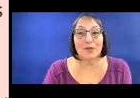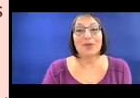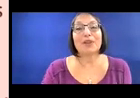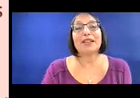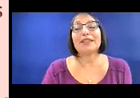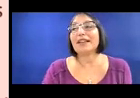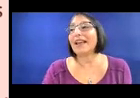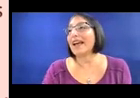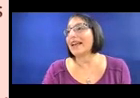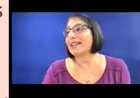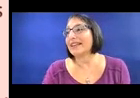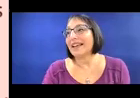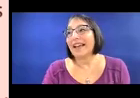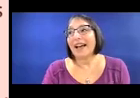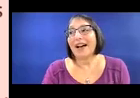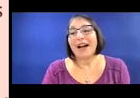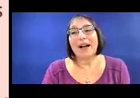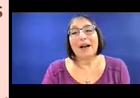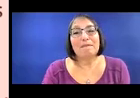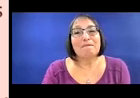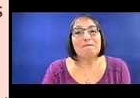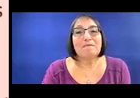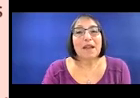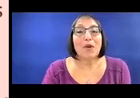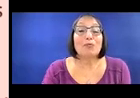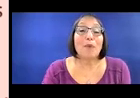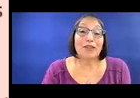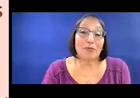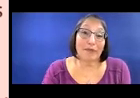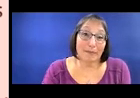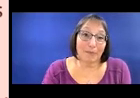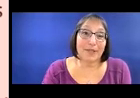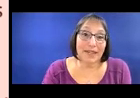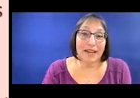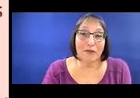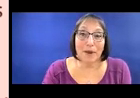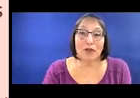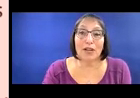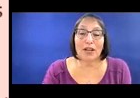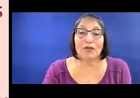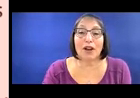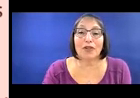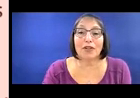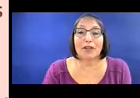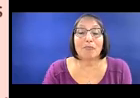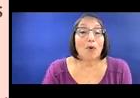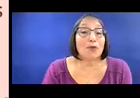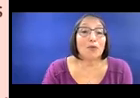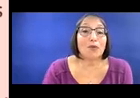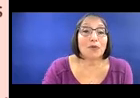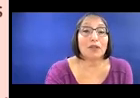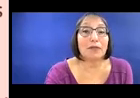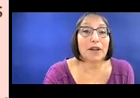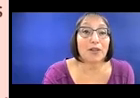resources and multiple ways of presenting information and instructions and more